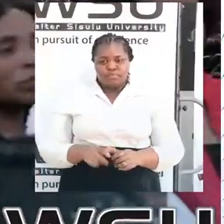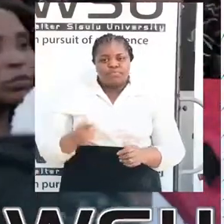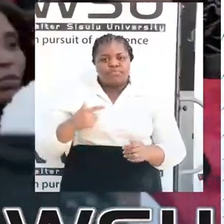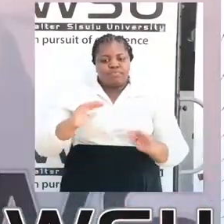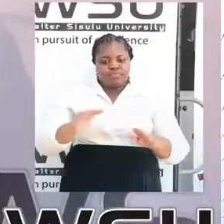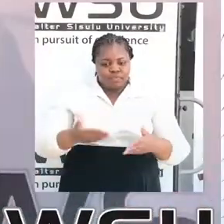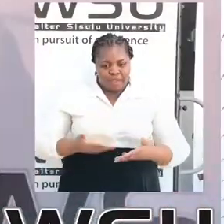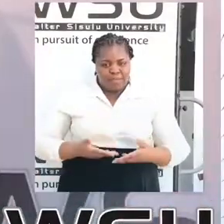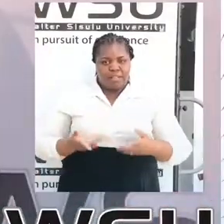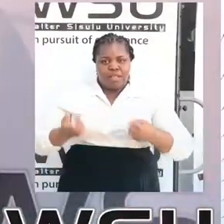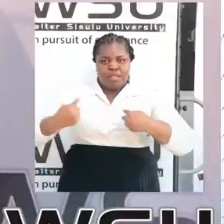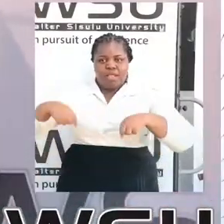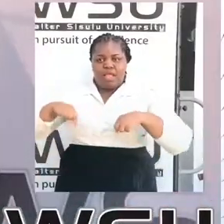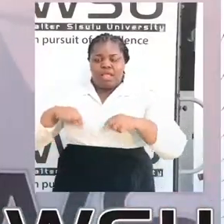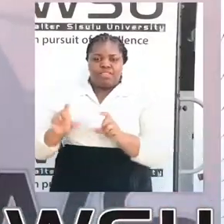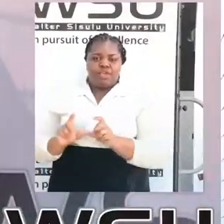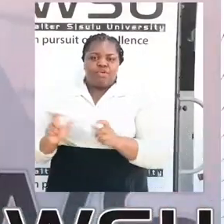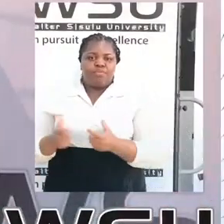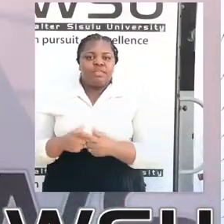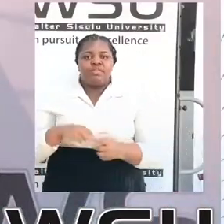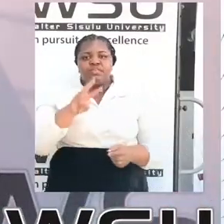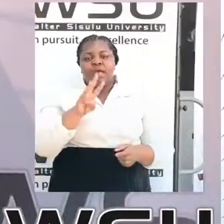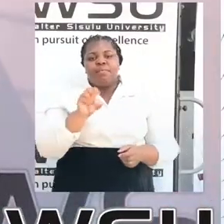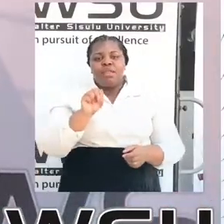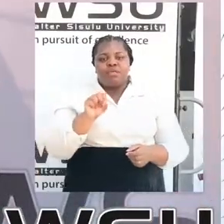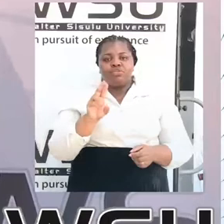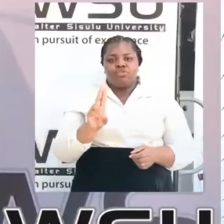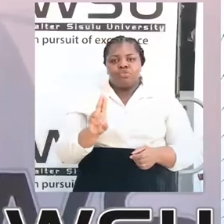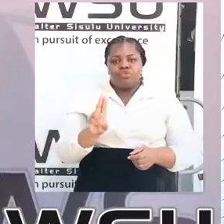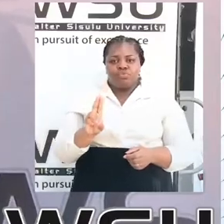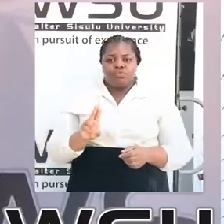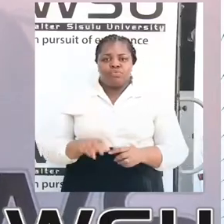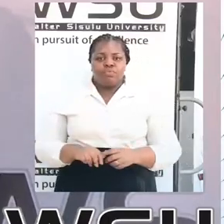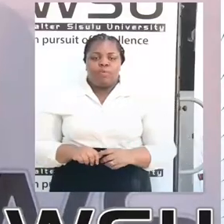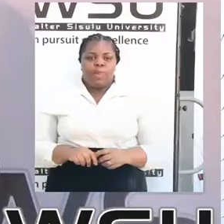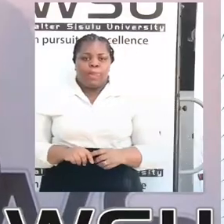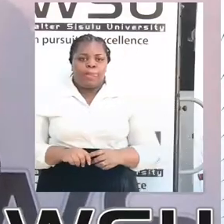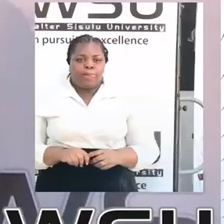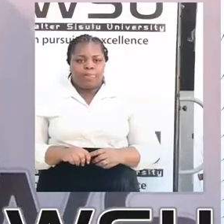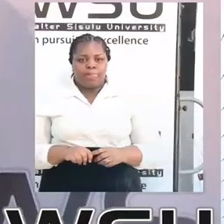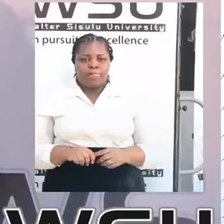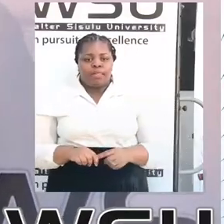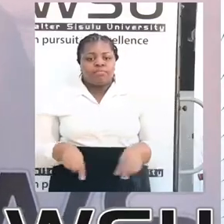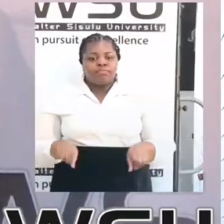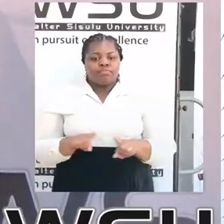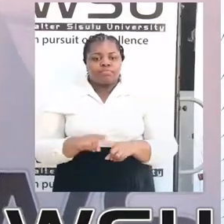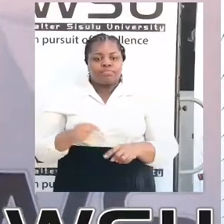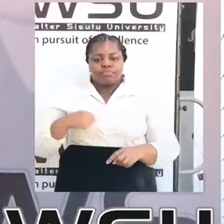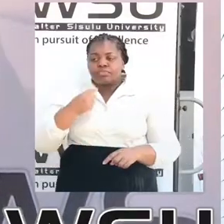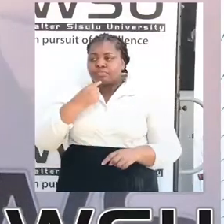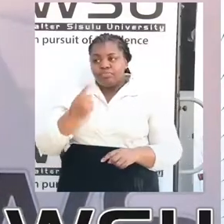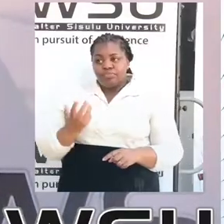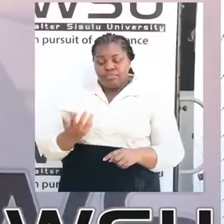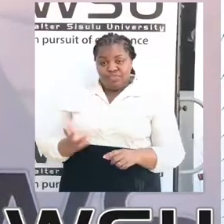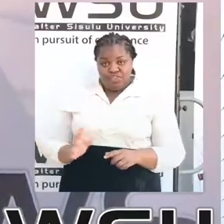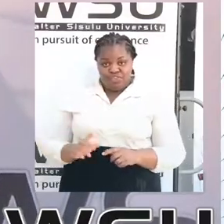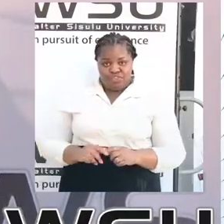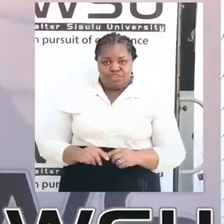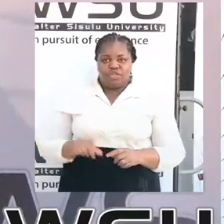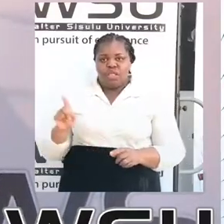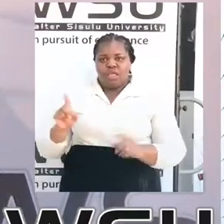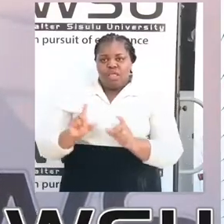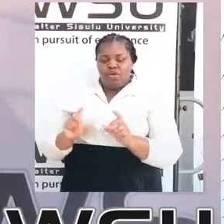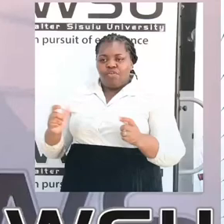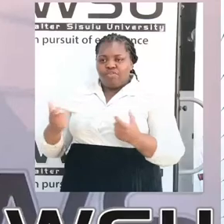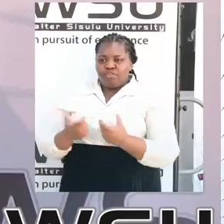ndiyanamkela ke kwi-convocation yase-Walter Sulu University ngalamazwi njengoba besenditshilo